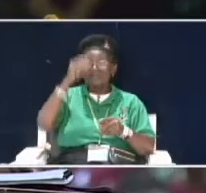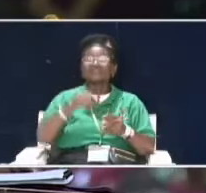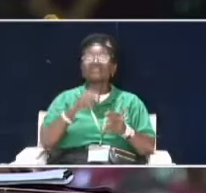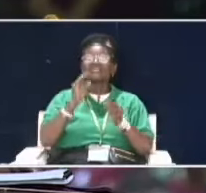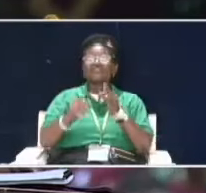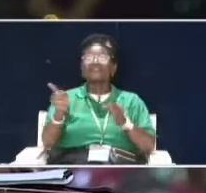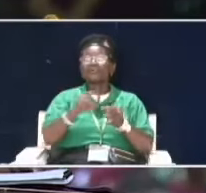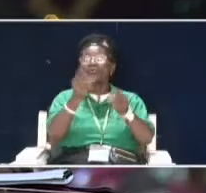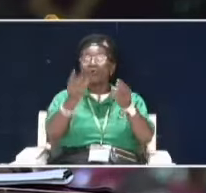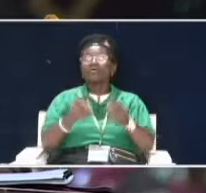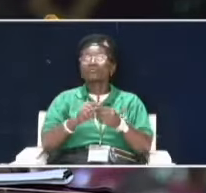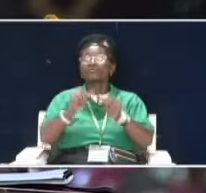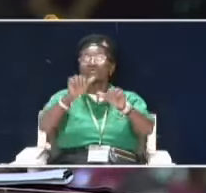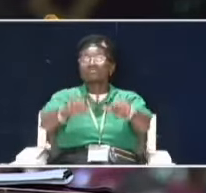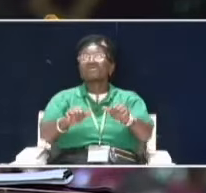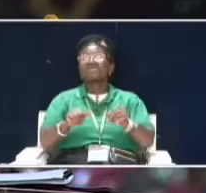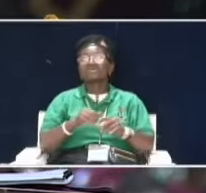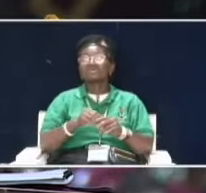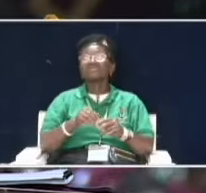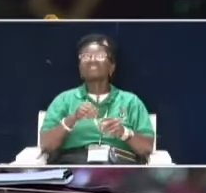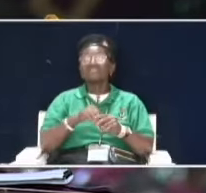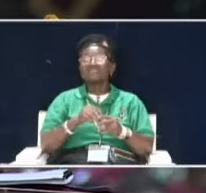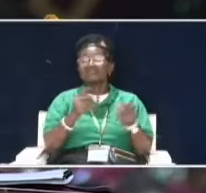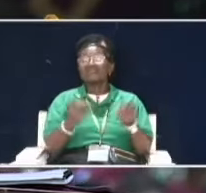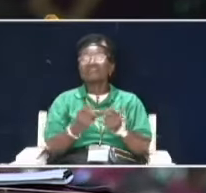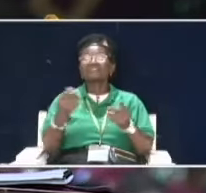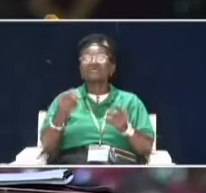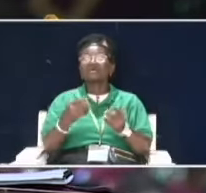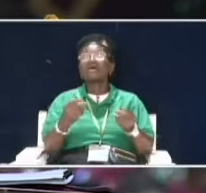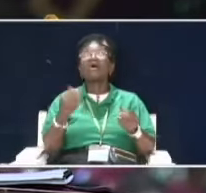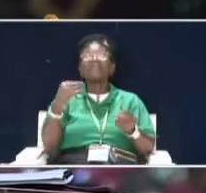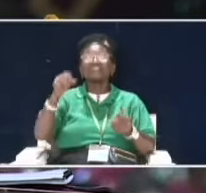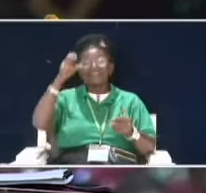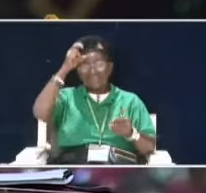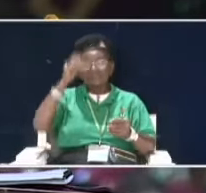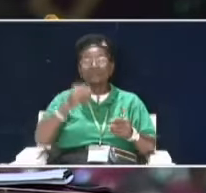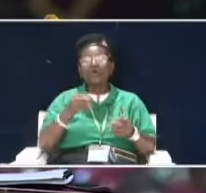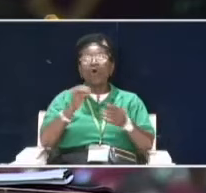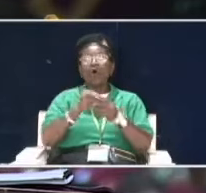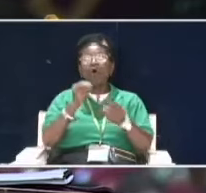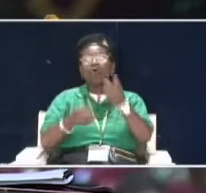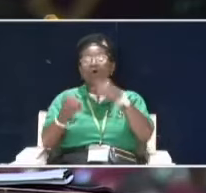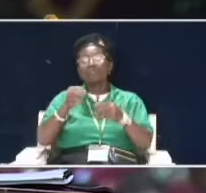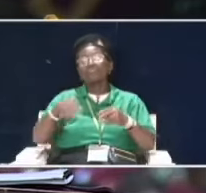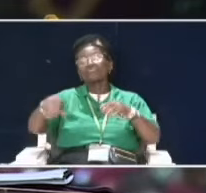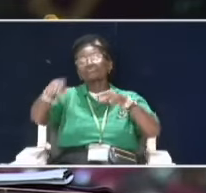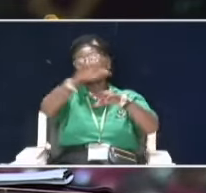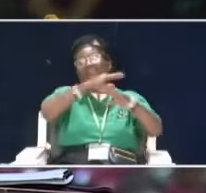the possession of the devil or you would rather come over to the side of God.